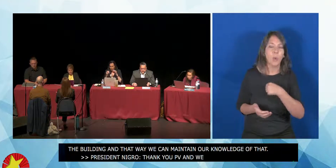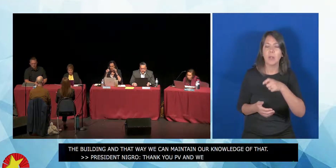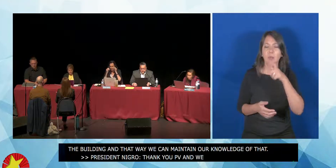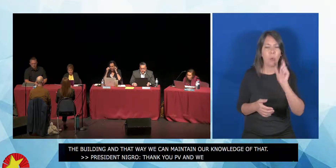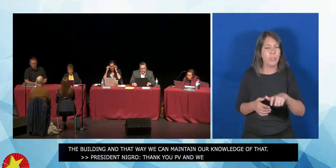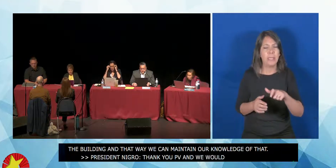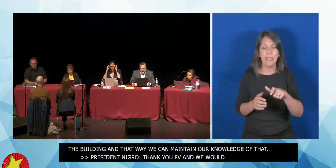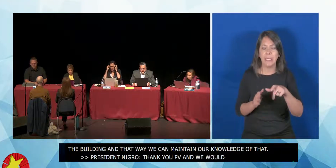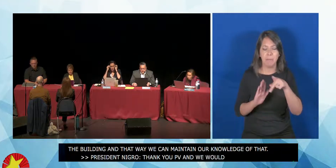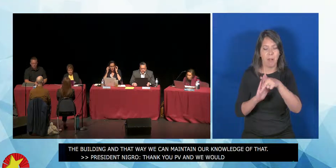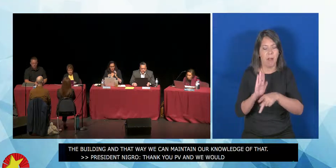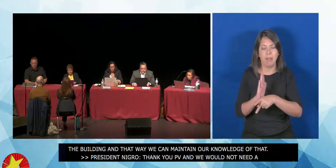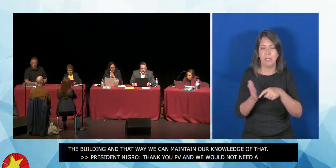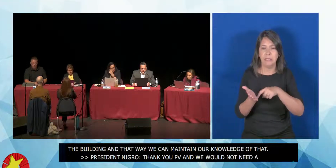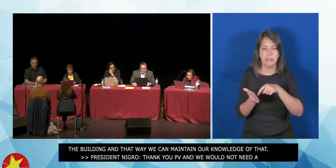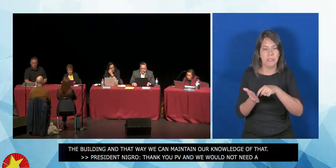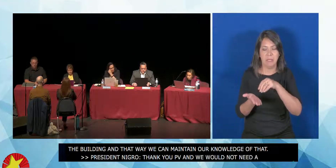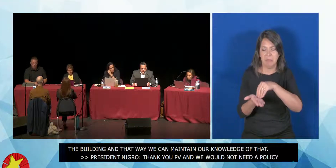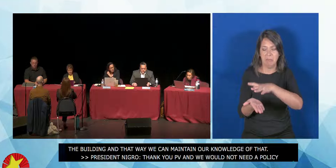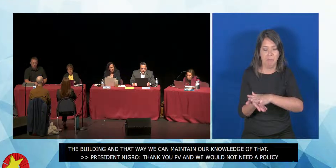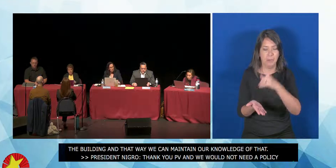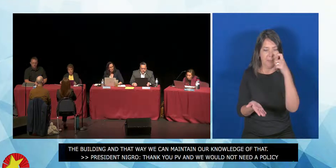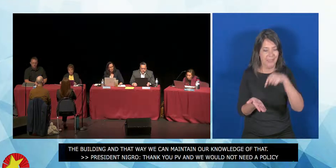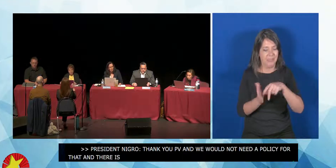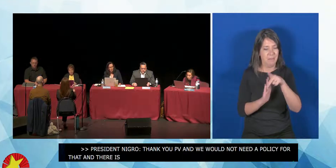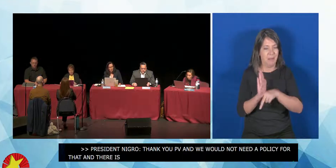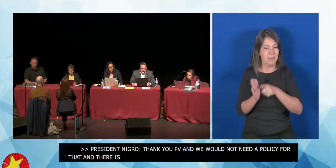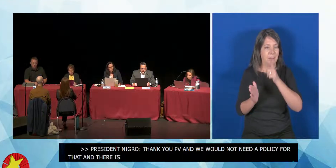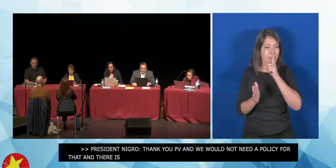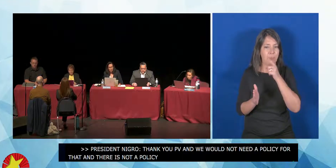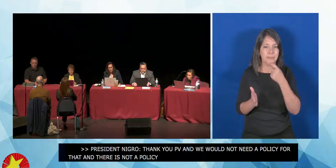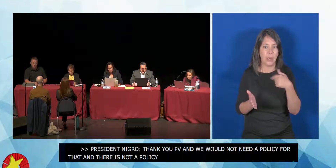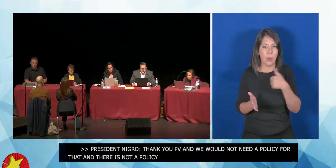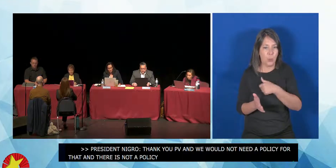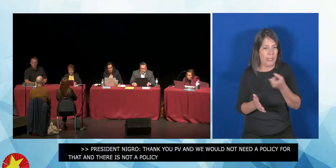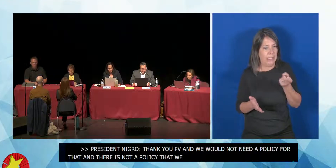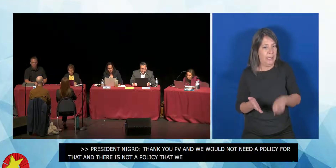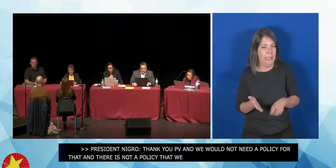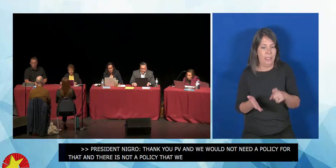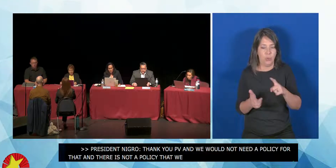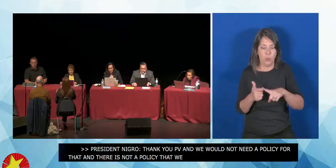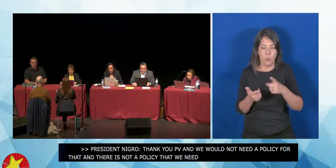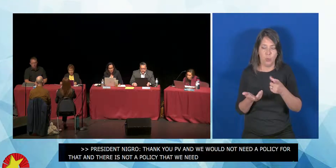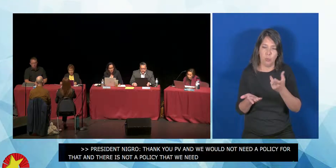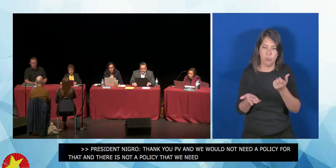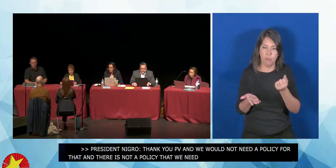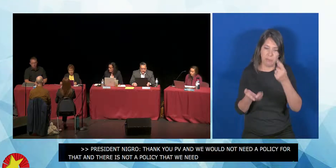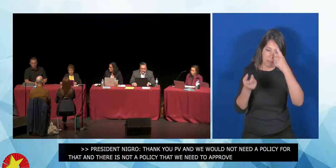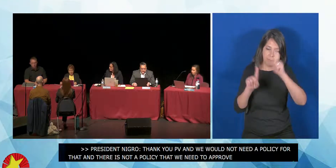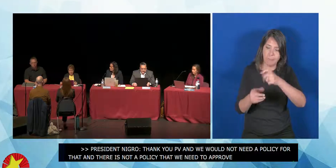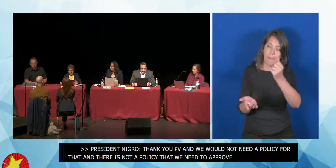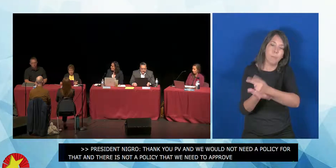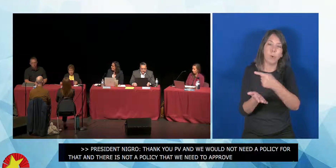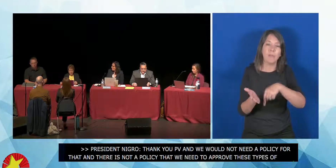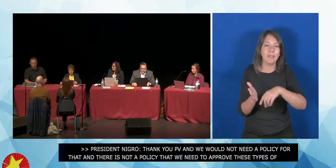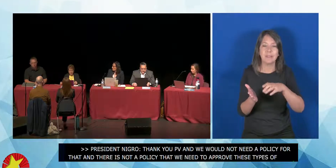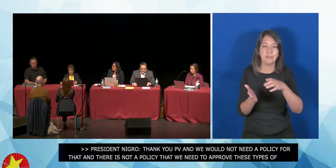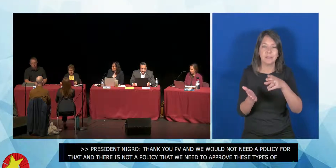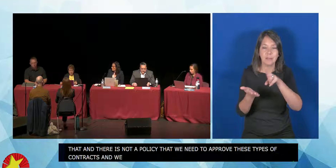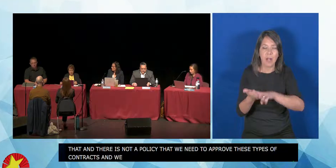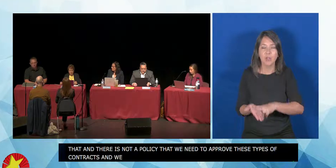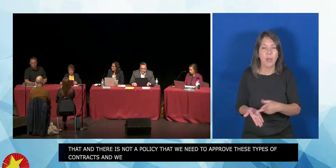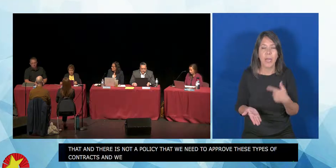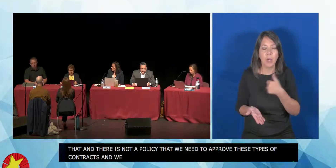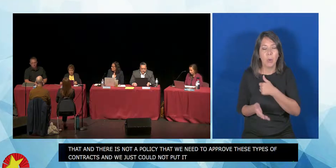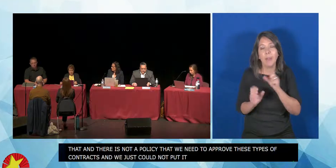there's not a policy that says we have to approve these types of contracts. We could just not put it on future meetings and have